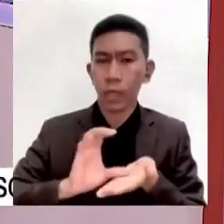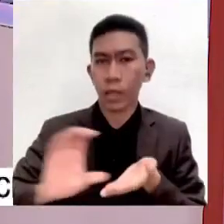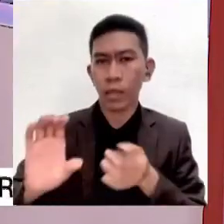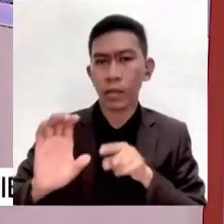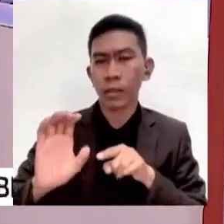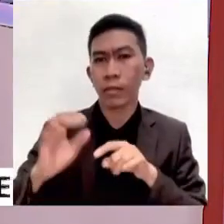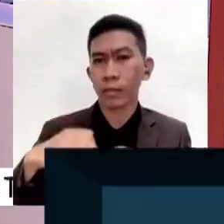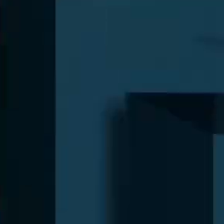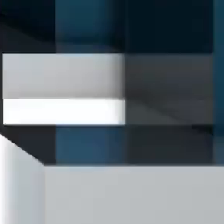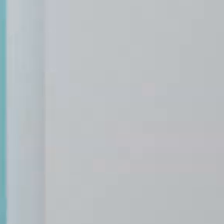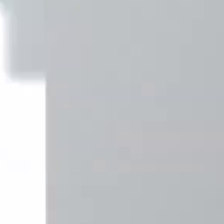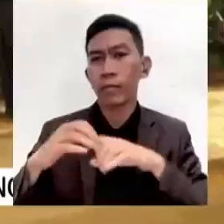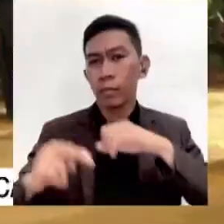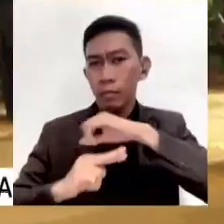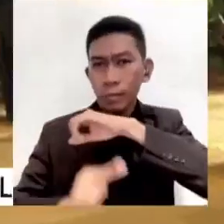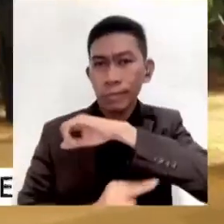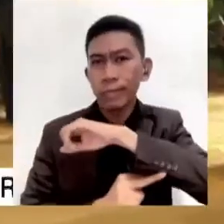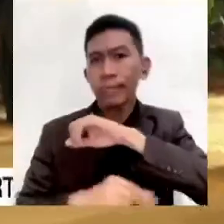us more.